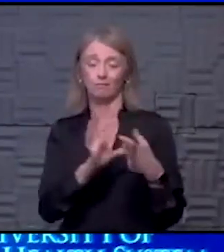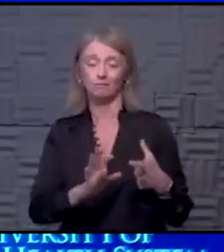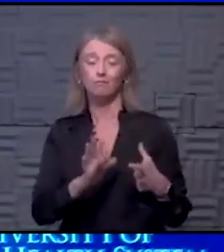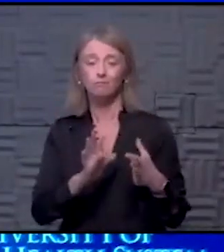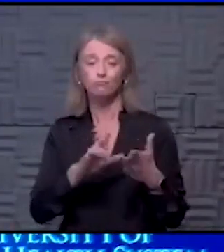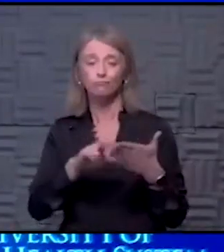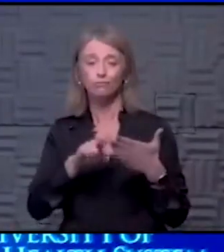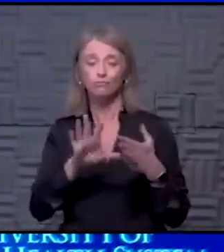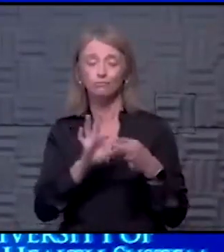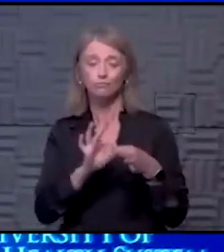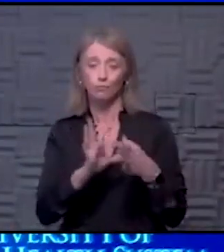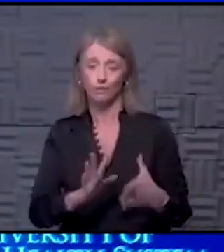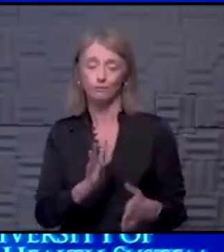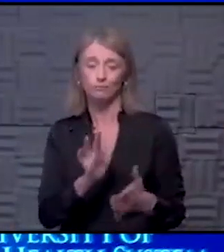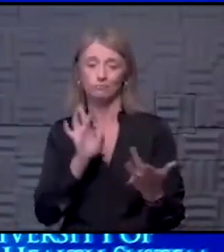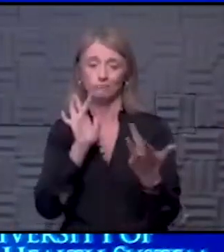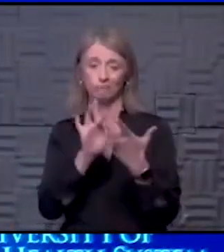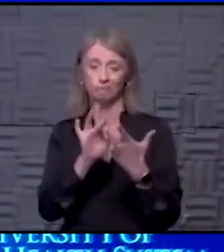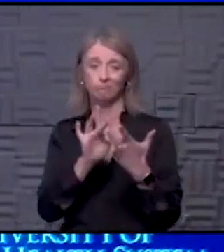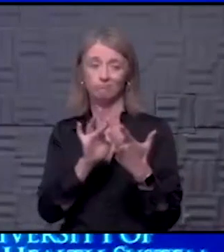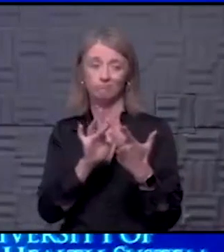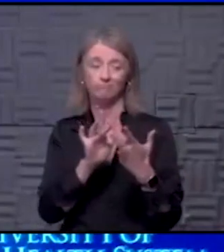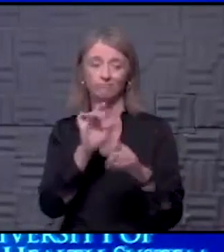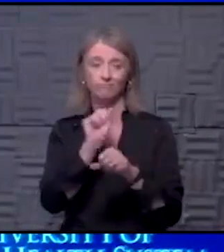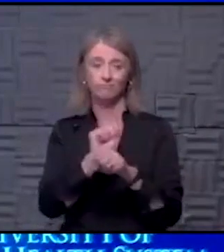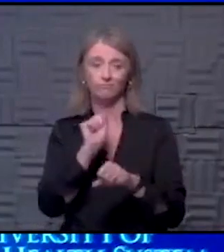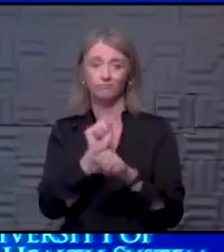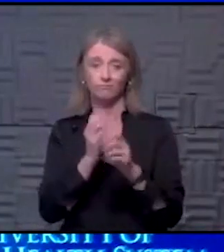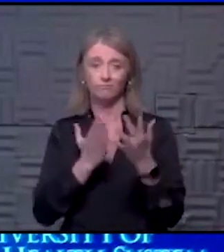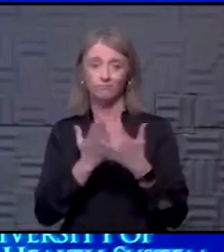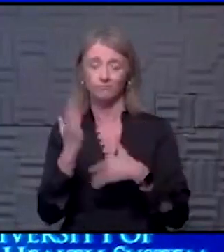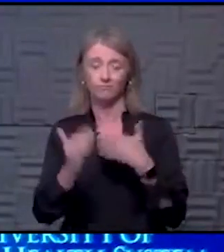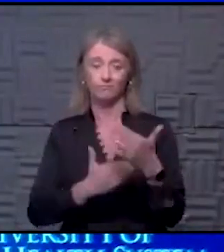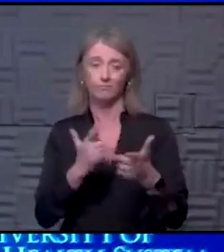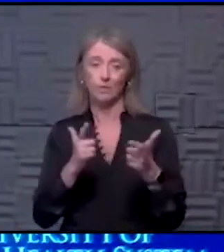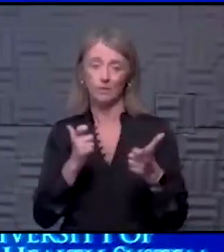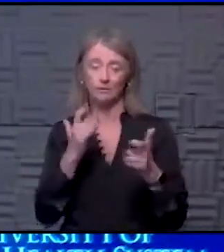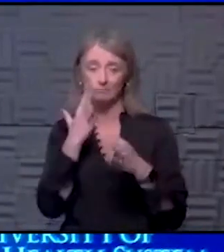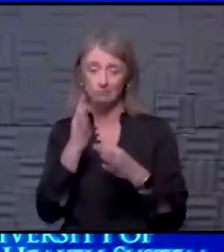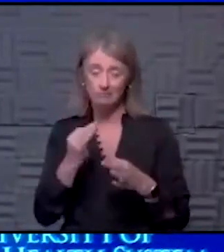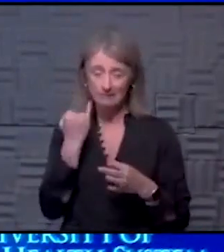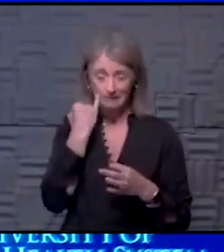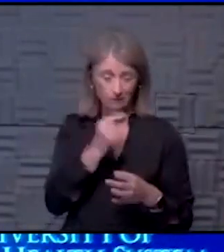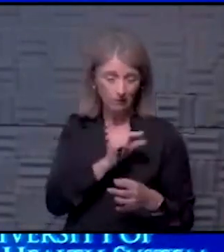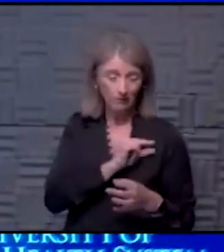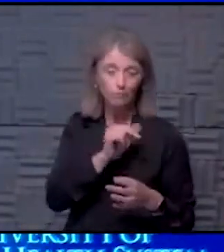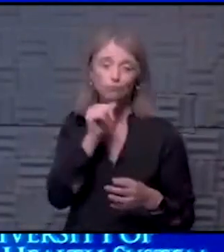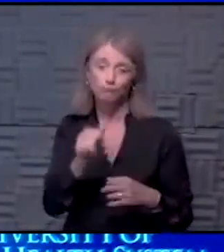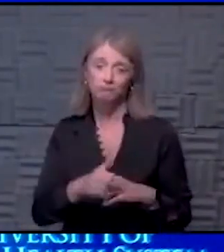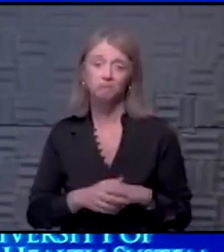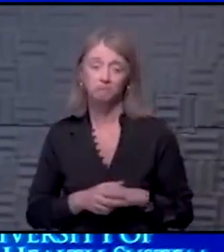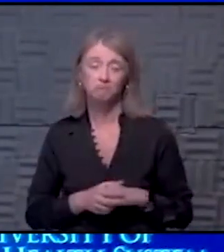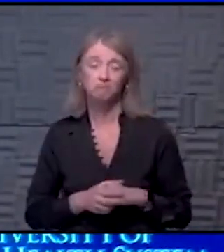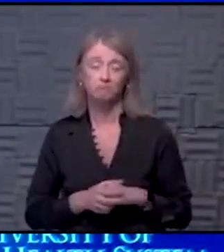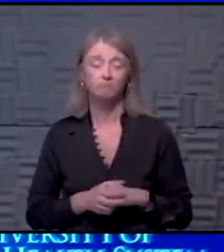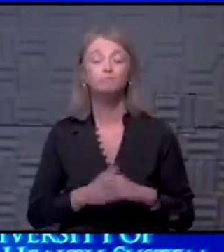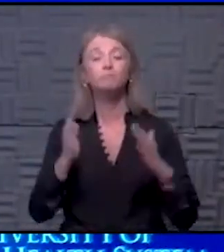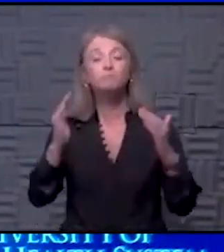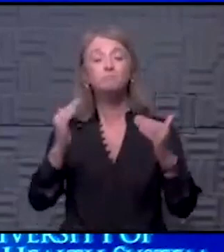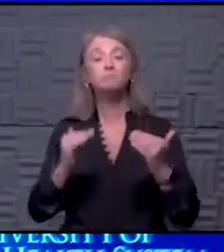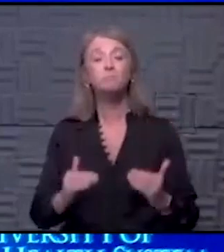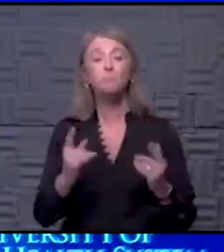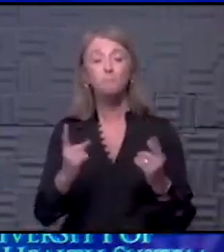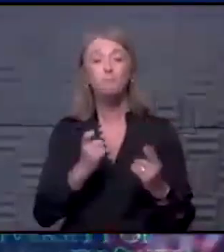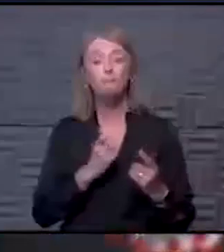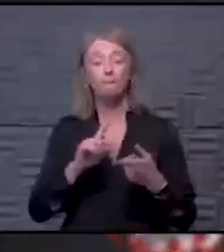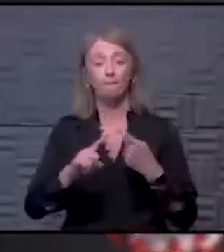and research coordinators. They can very much work you through the process quickly of deciding if you're eligible. All right. Next question. I